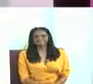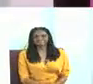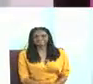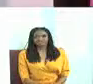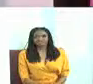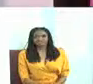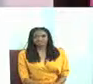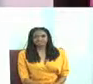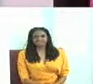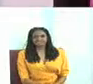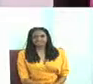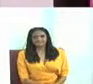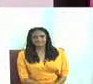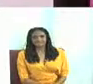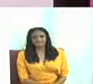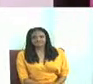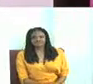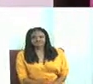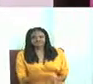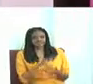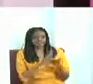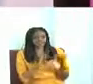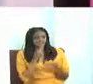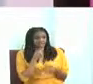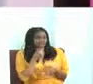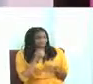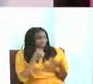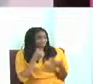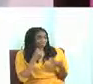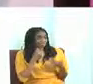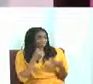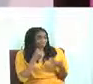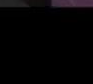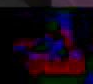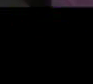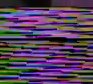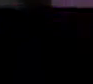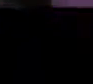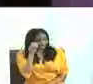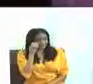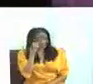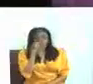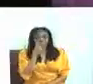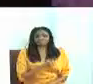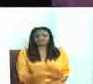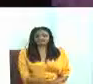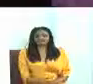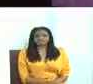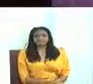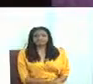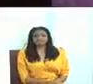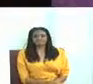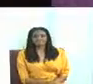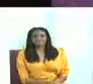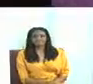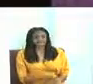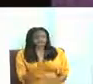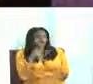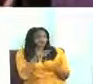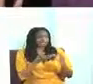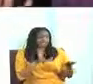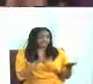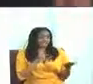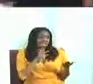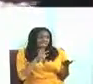Some of y'all figure, I ain't gonna have no husband. I understand. I don't have one either. He dead. No, seriously, he is dead. He died